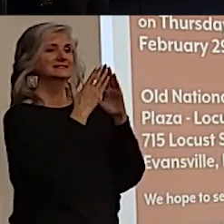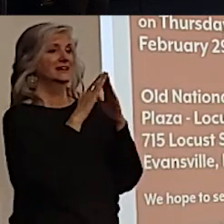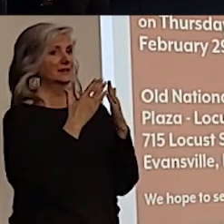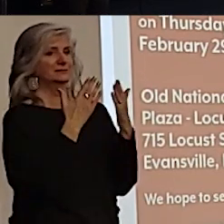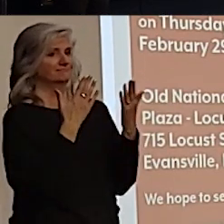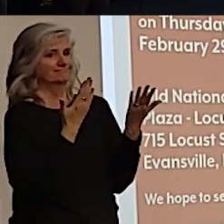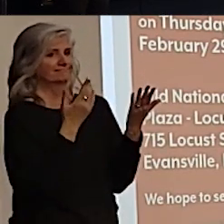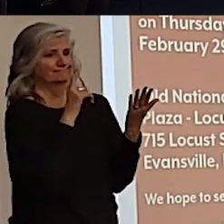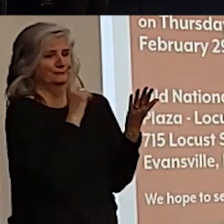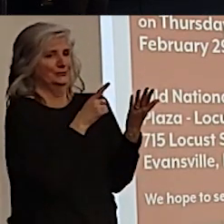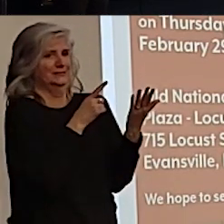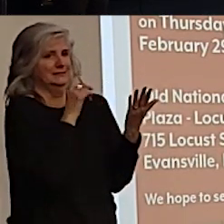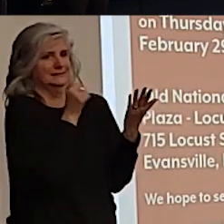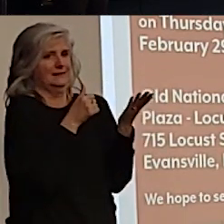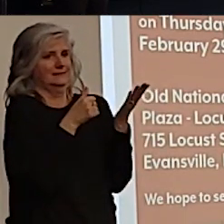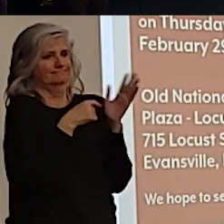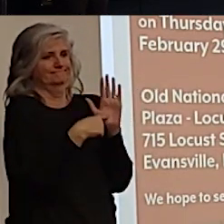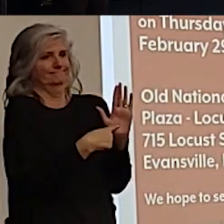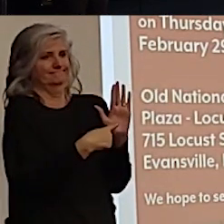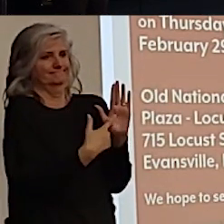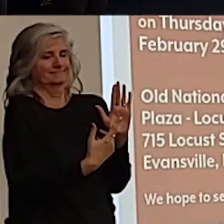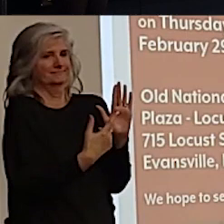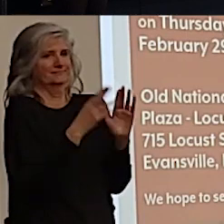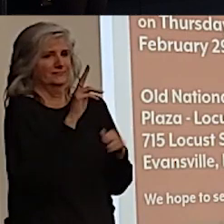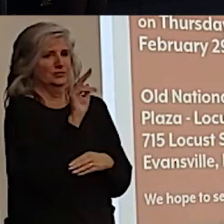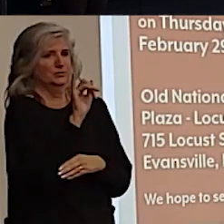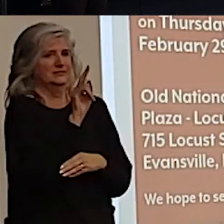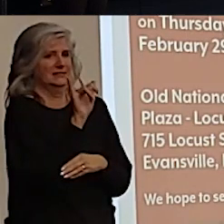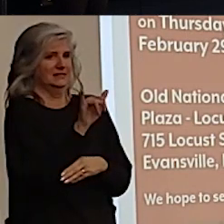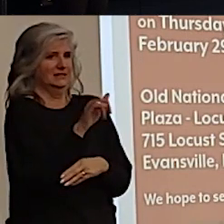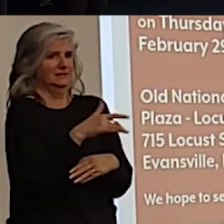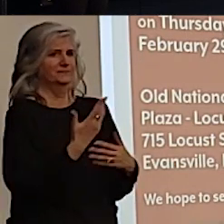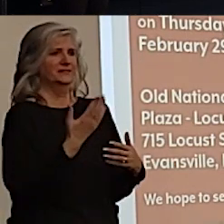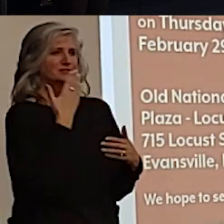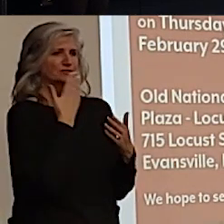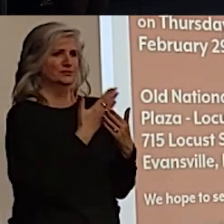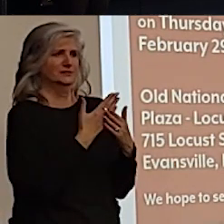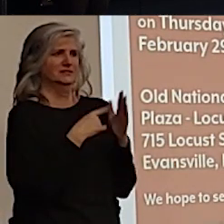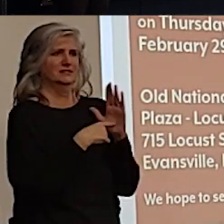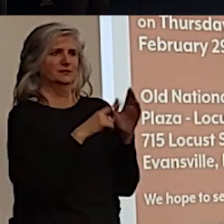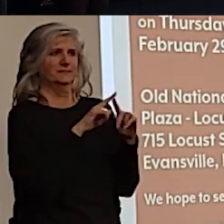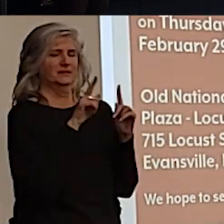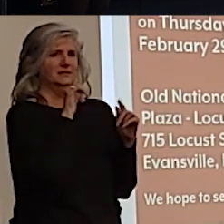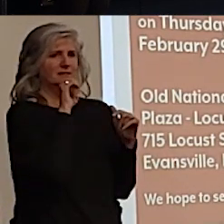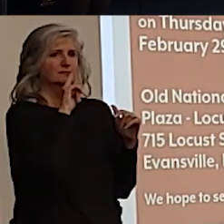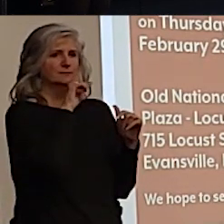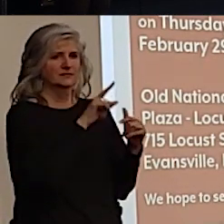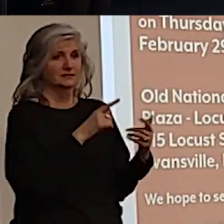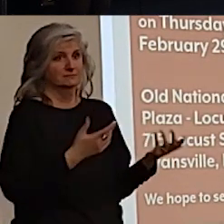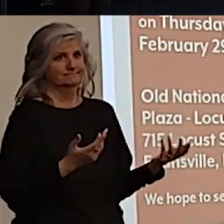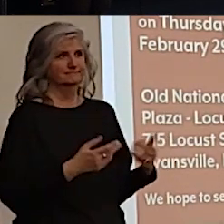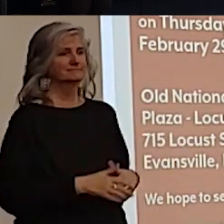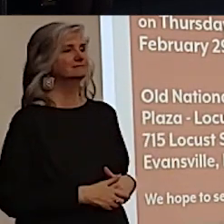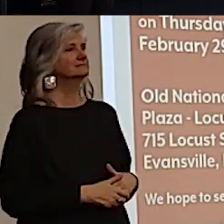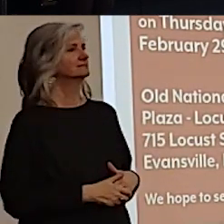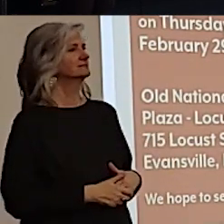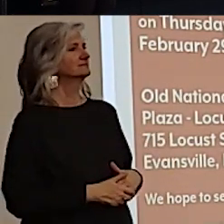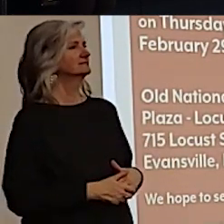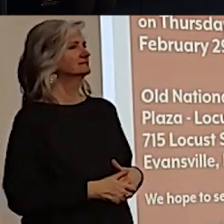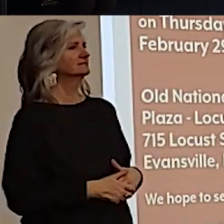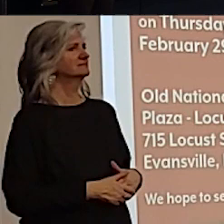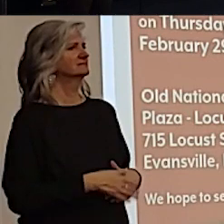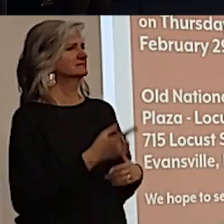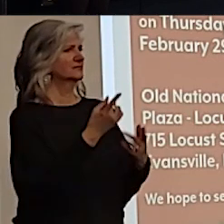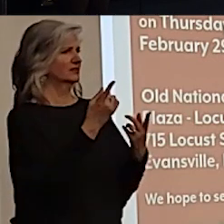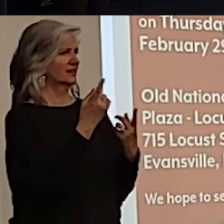doesn't necessarily indicate who the utility is. It's a good signal, and that's not necessarily. Did that answer that